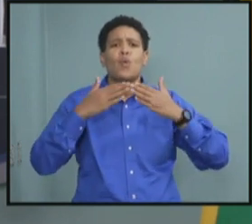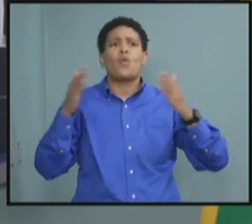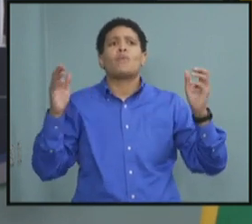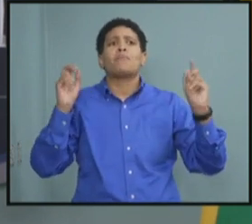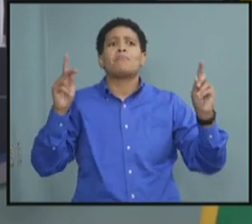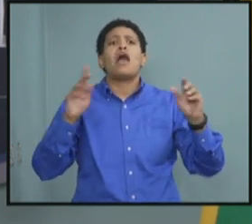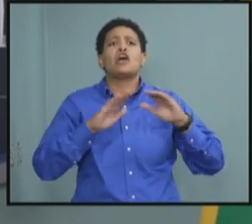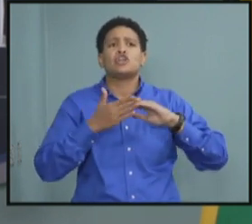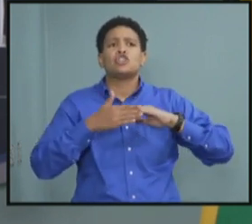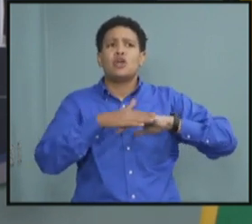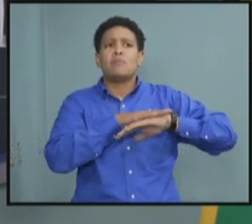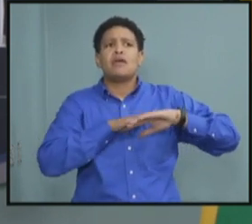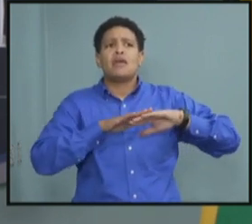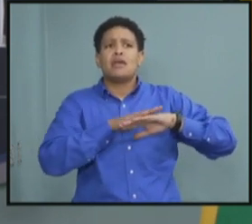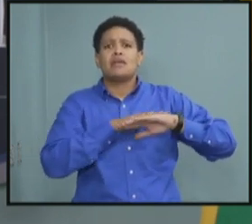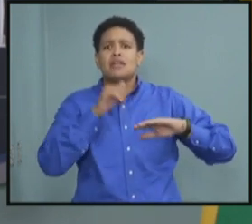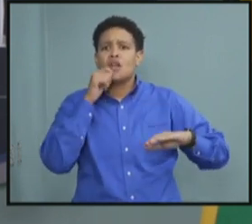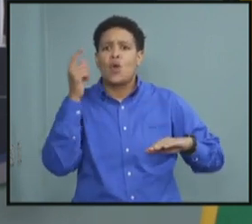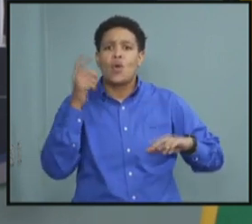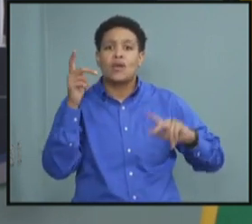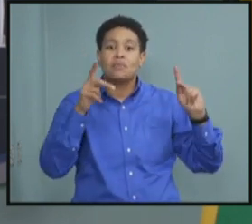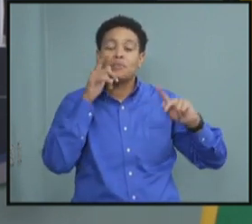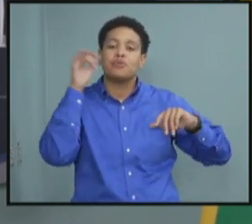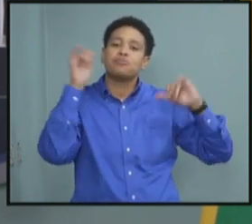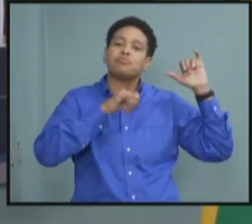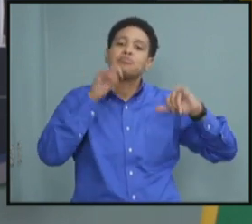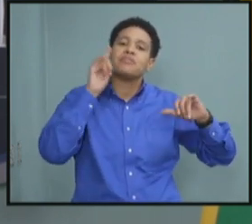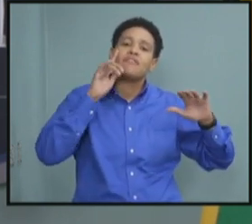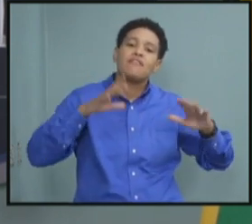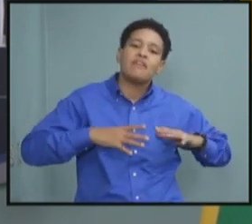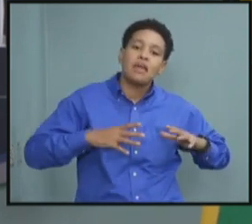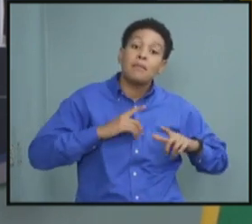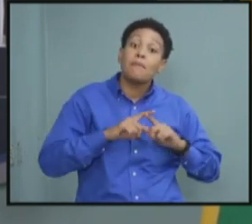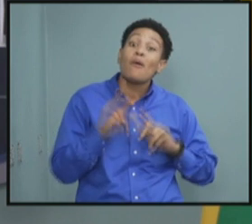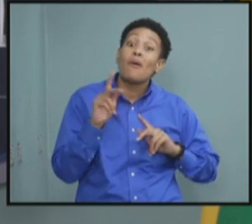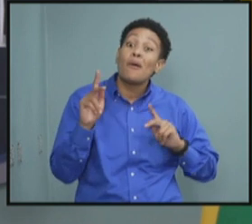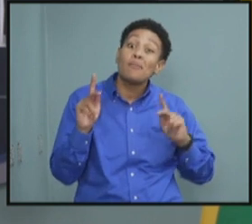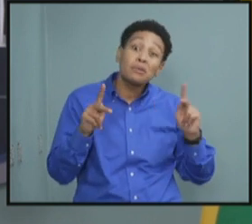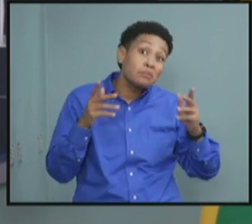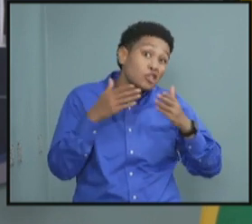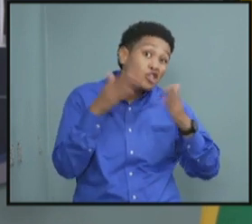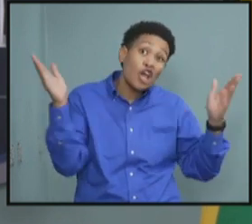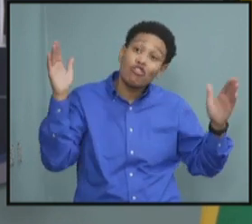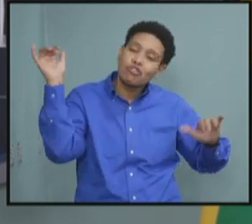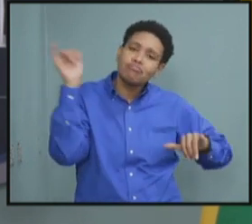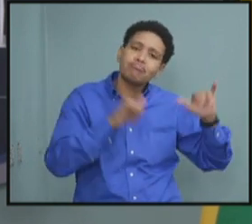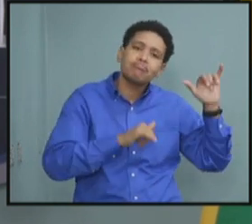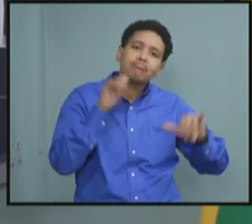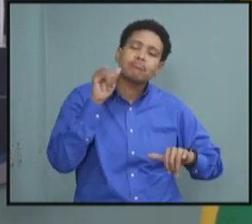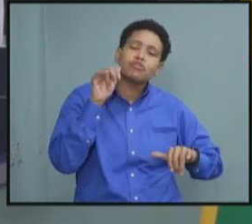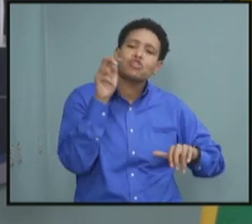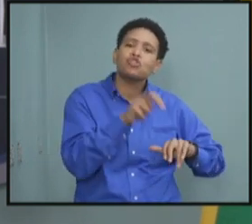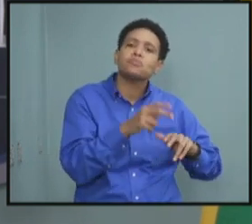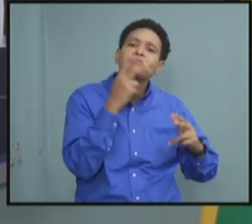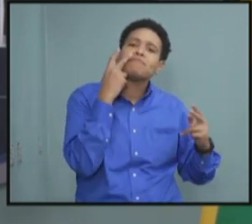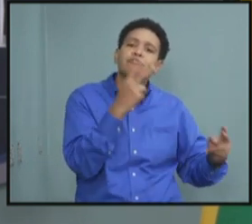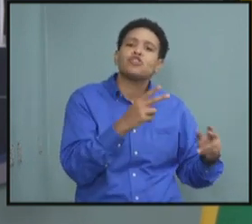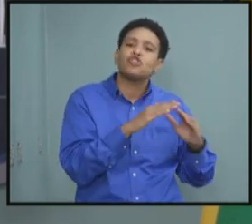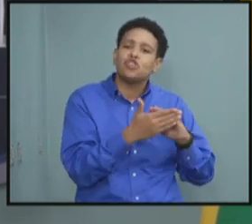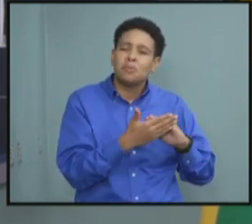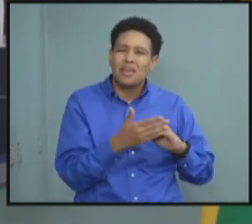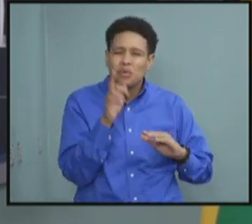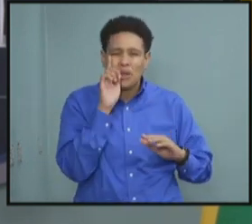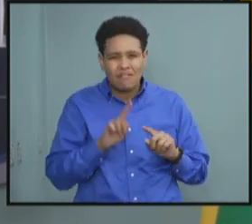the island to not just tourists, but to persons coming in, then there will be a different set